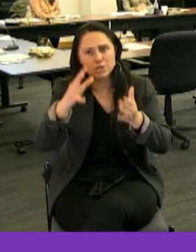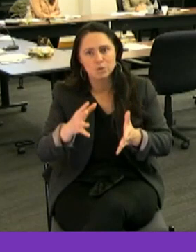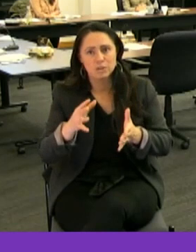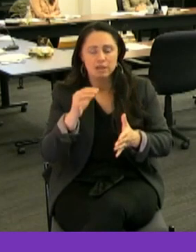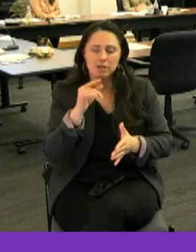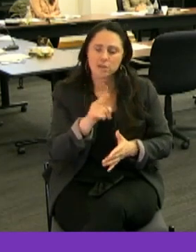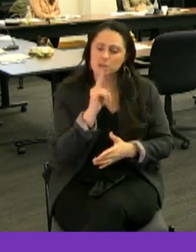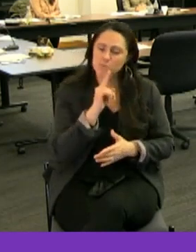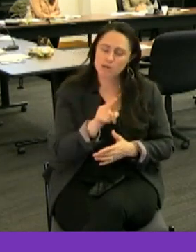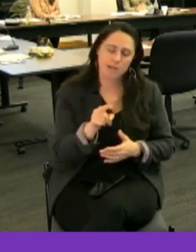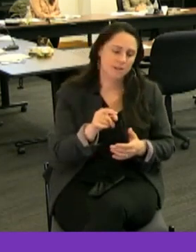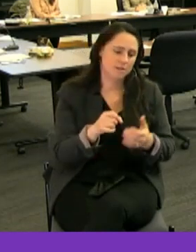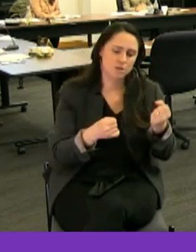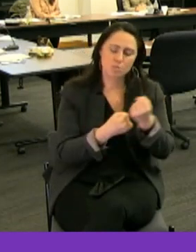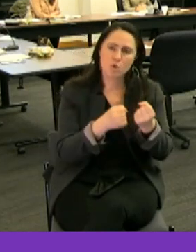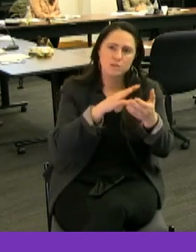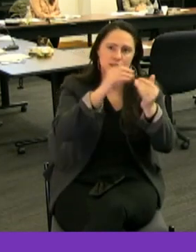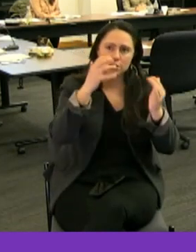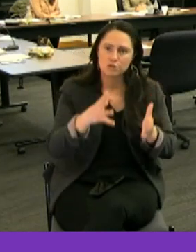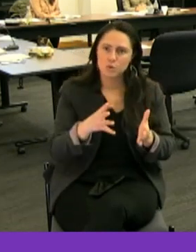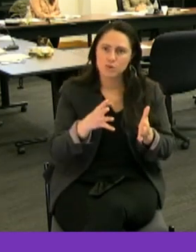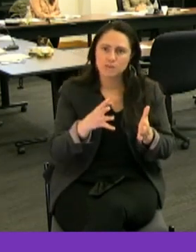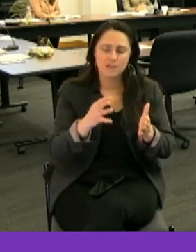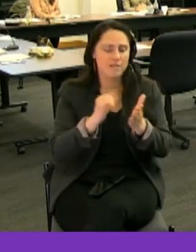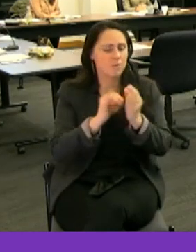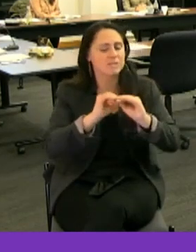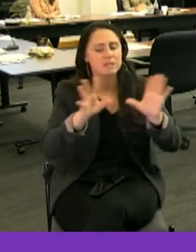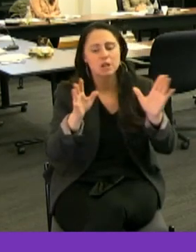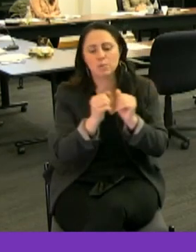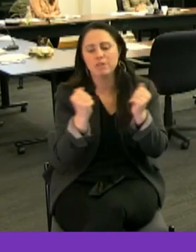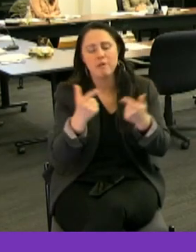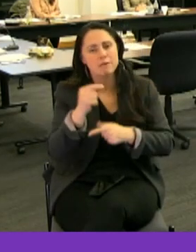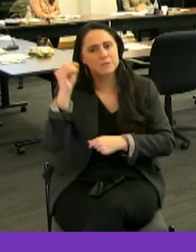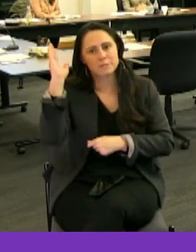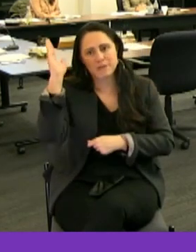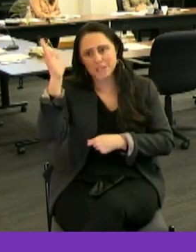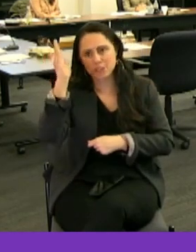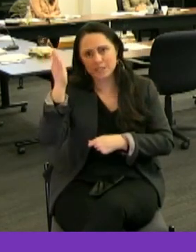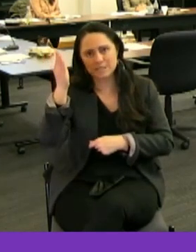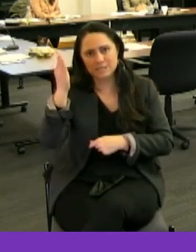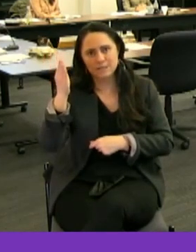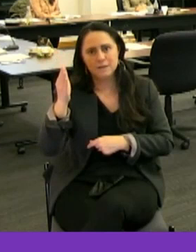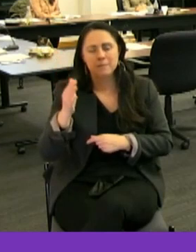She's a big student support, and that came across in all of her speeches that she talked about.